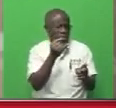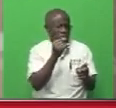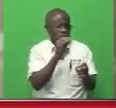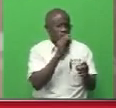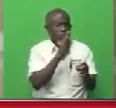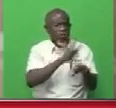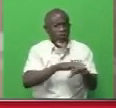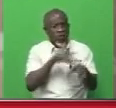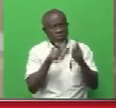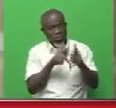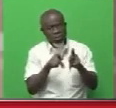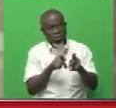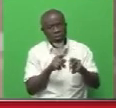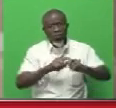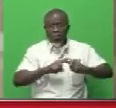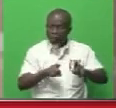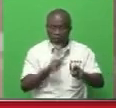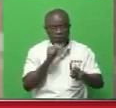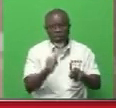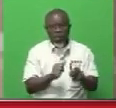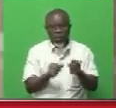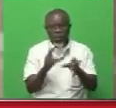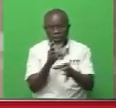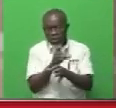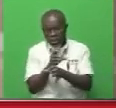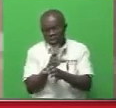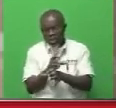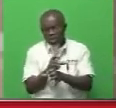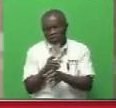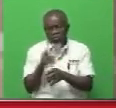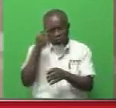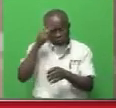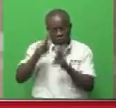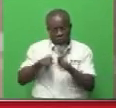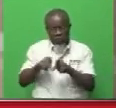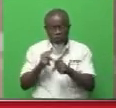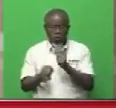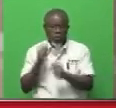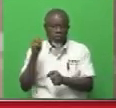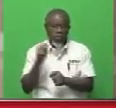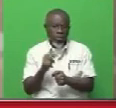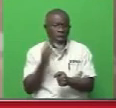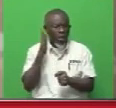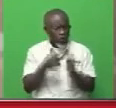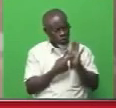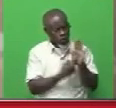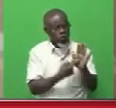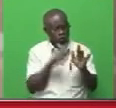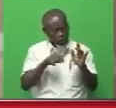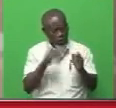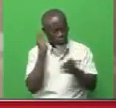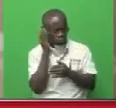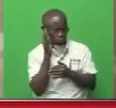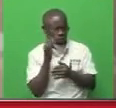office, but not treating with the needs of this population. And I will demonstrate throughout my contribution how